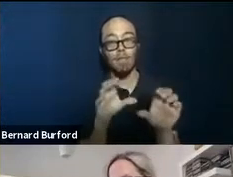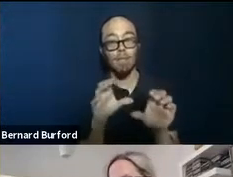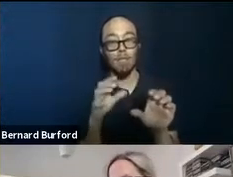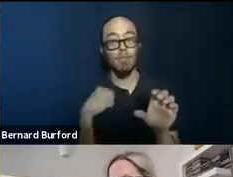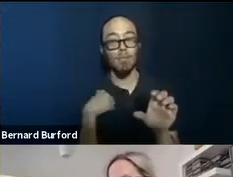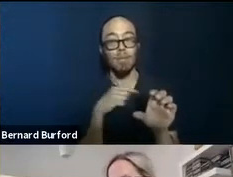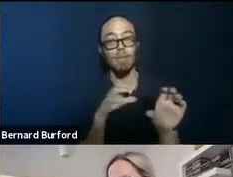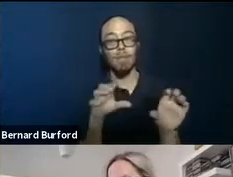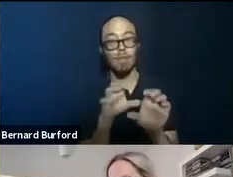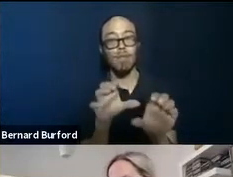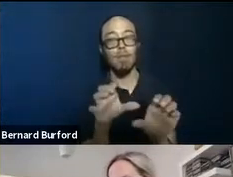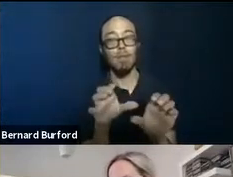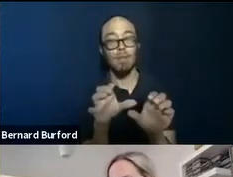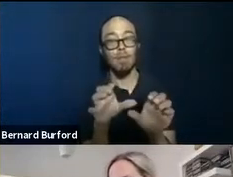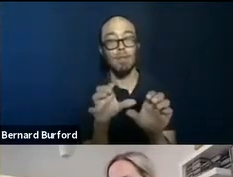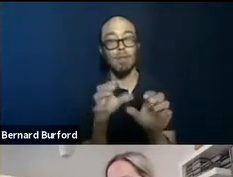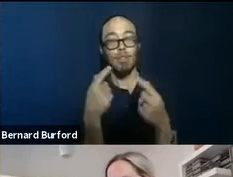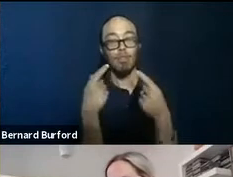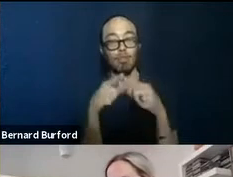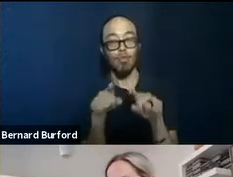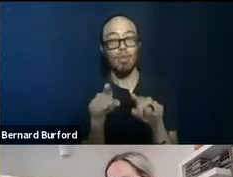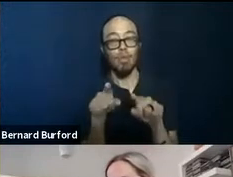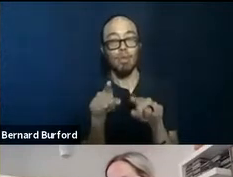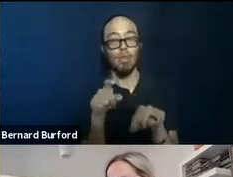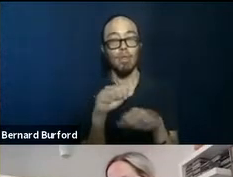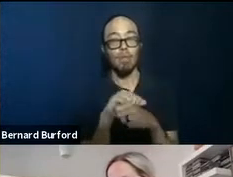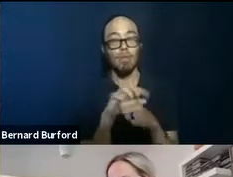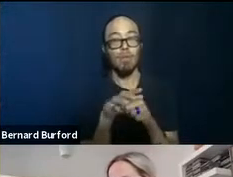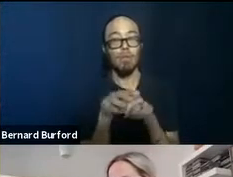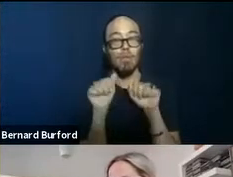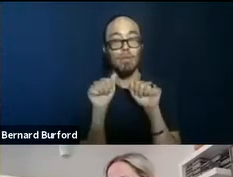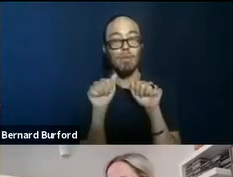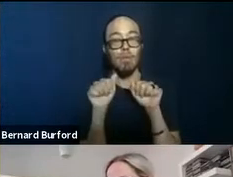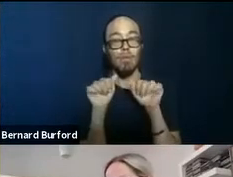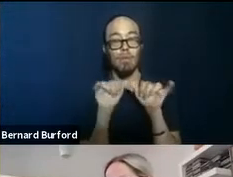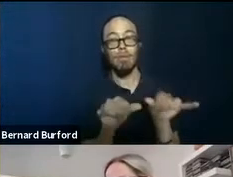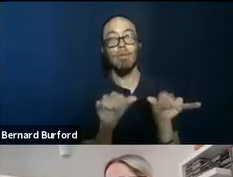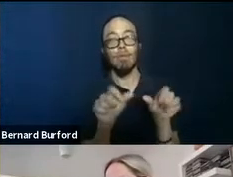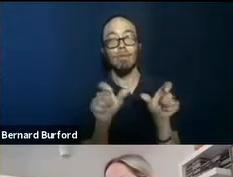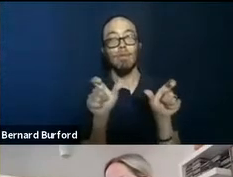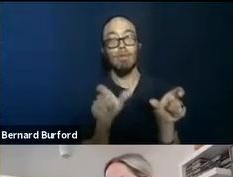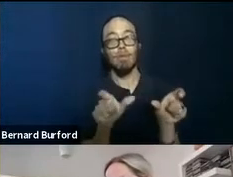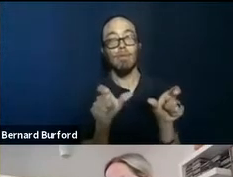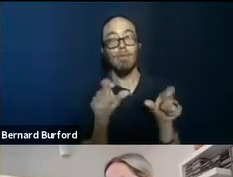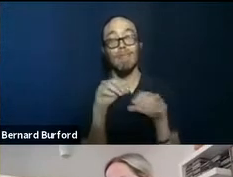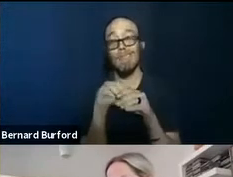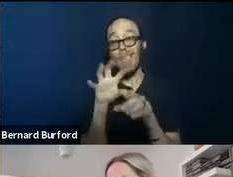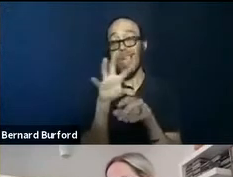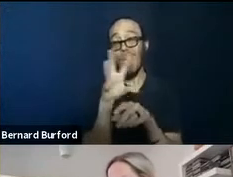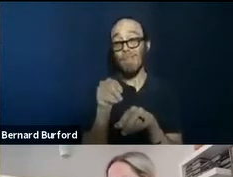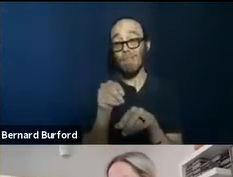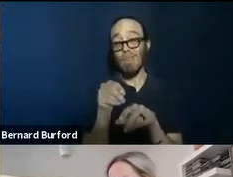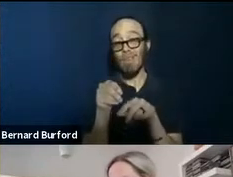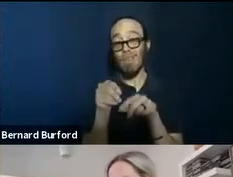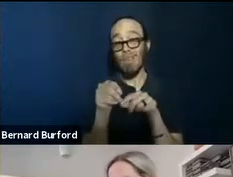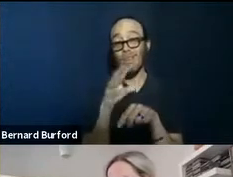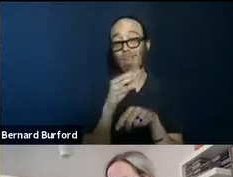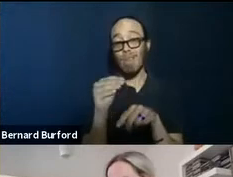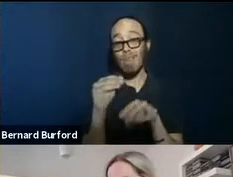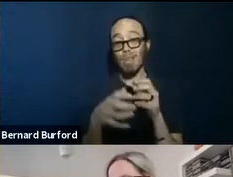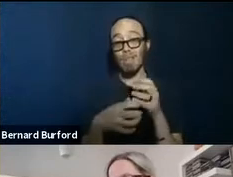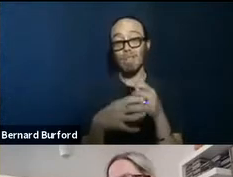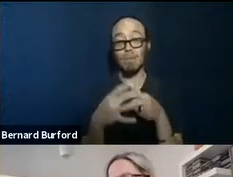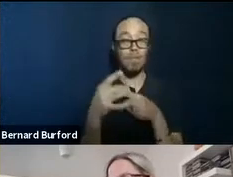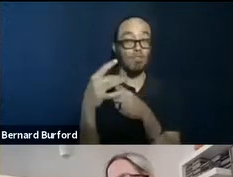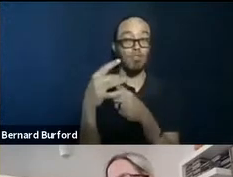during this period of COVID-19. In Africa, and especially again in Rwanda, many